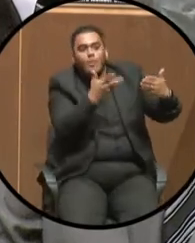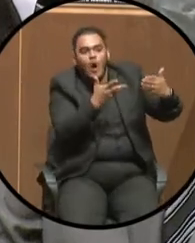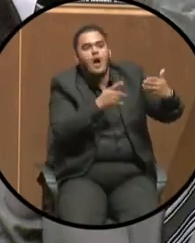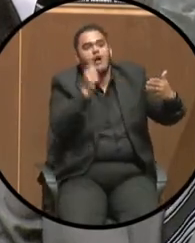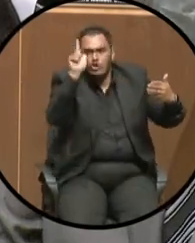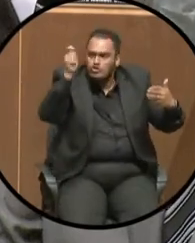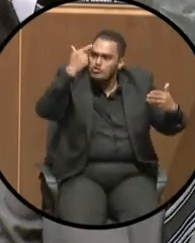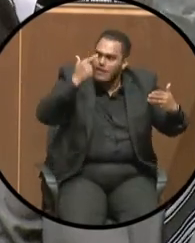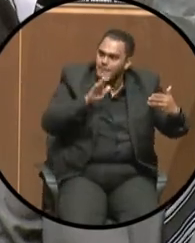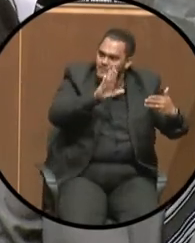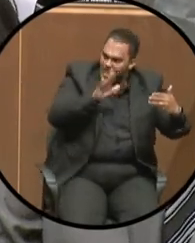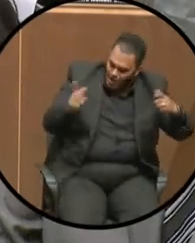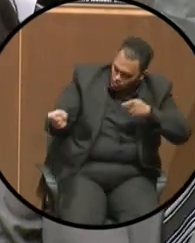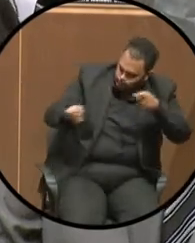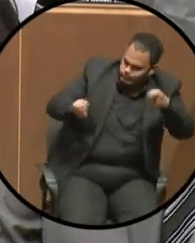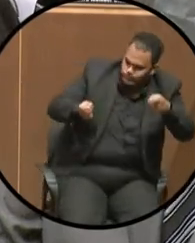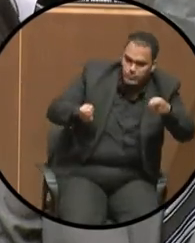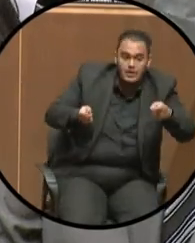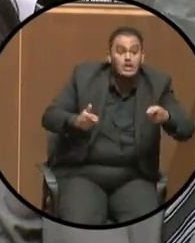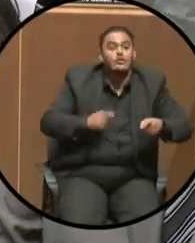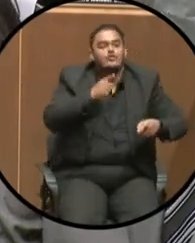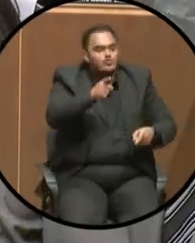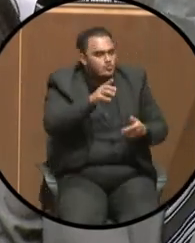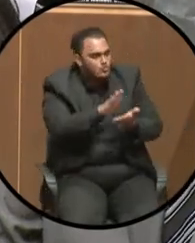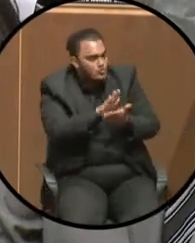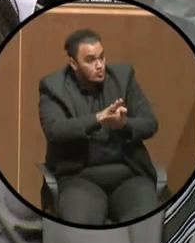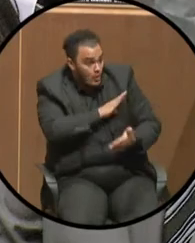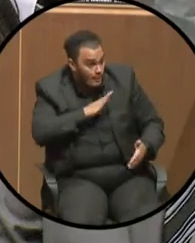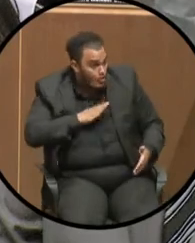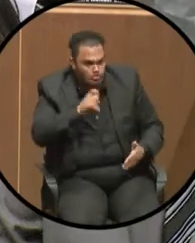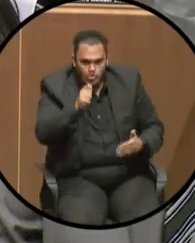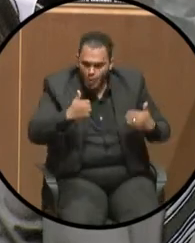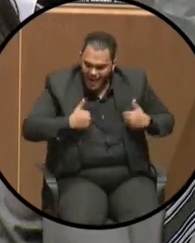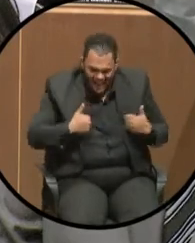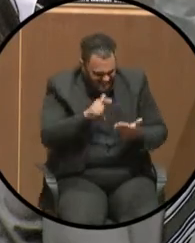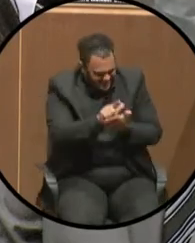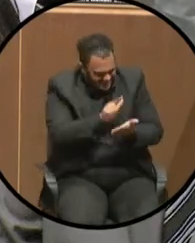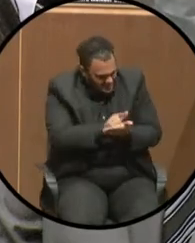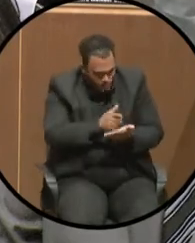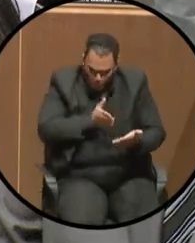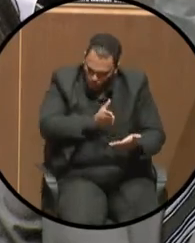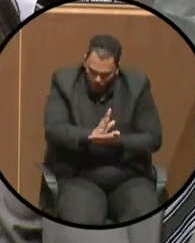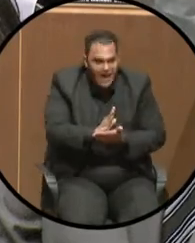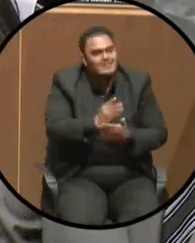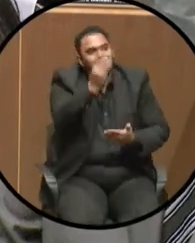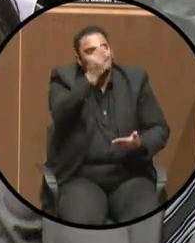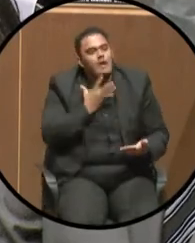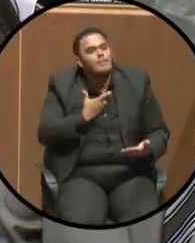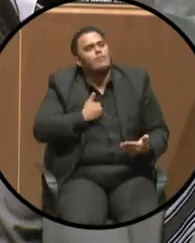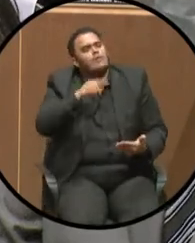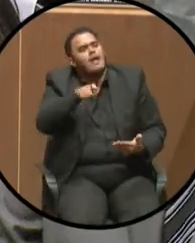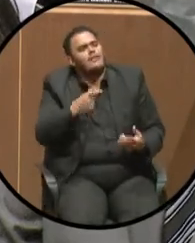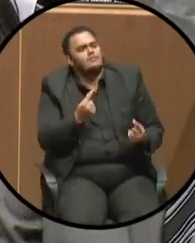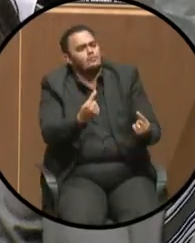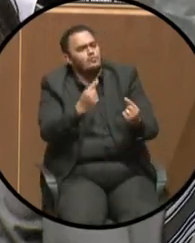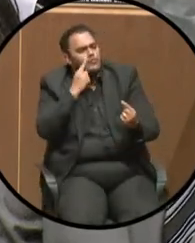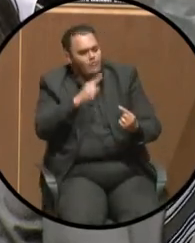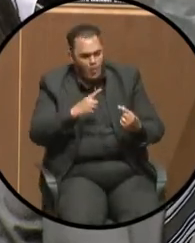as a school board, have no legal right to tell me what to do with my body or that of my child's, nor does the